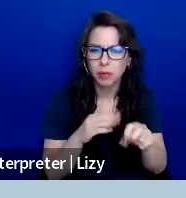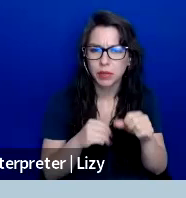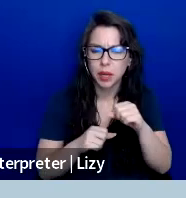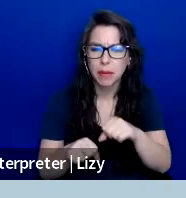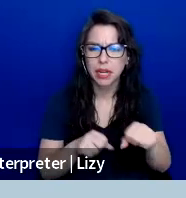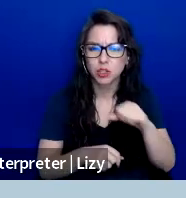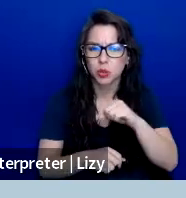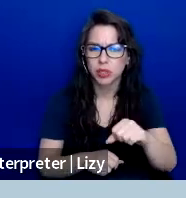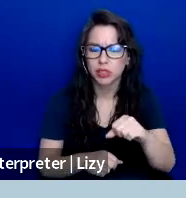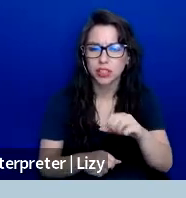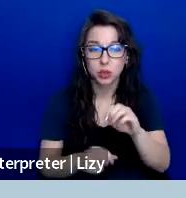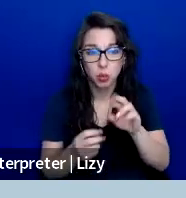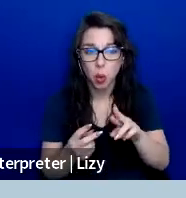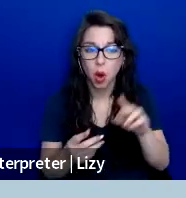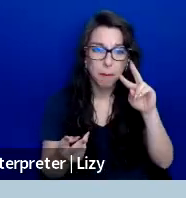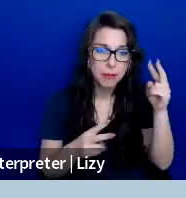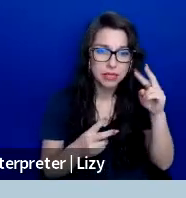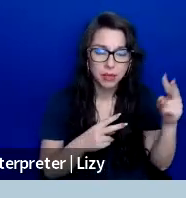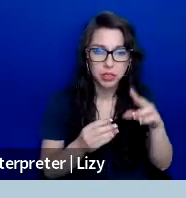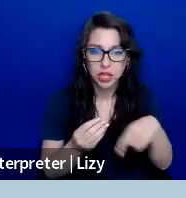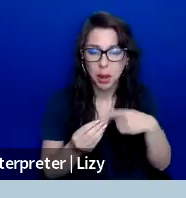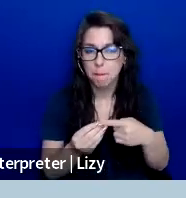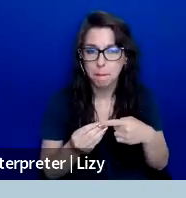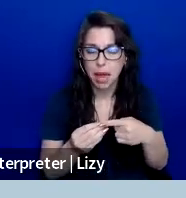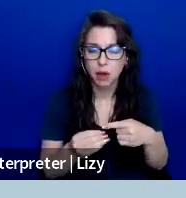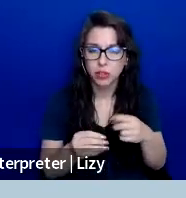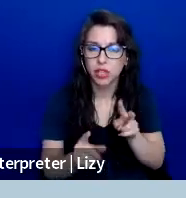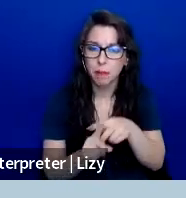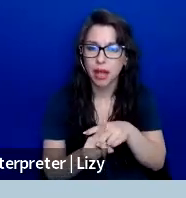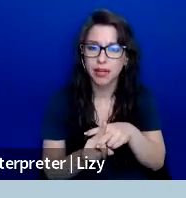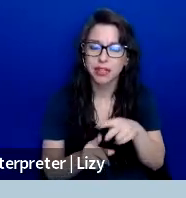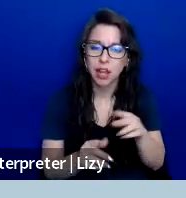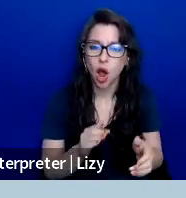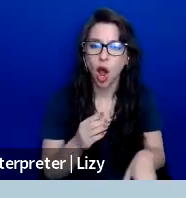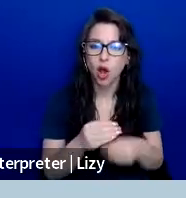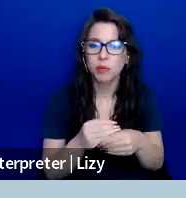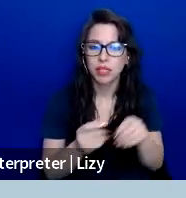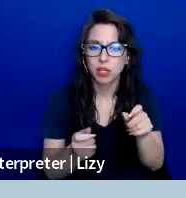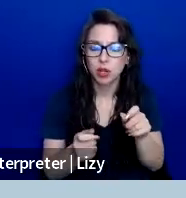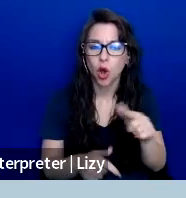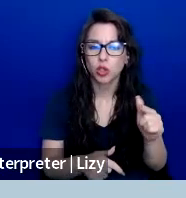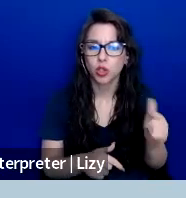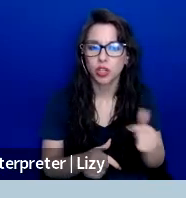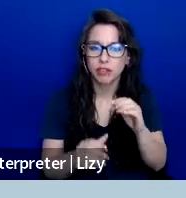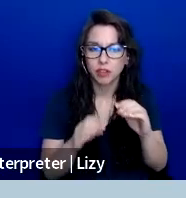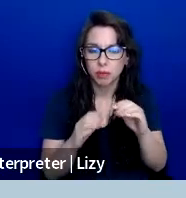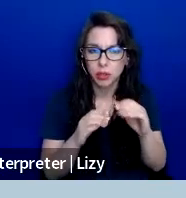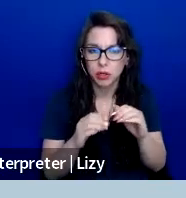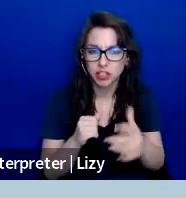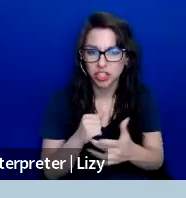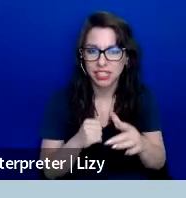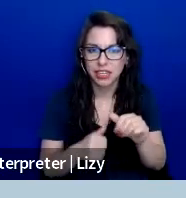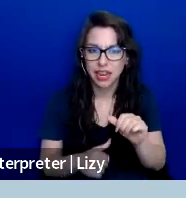misconceptions surrounding the adoption of AAC or augmentative alternative communication devices and